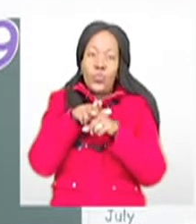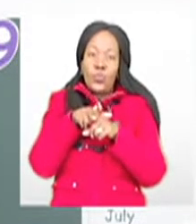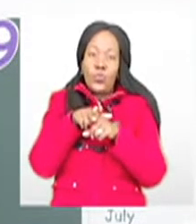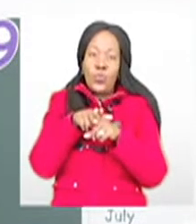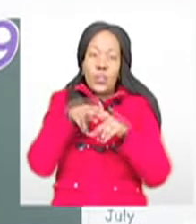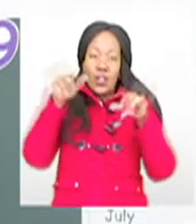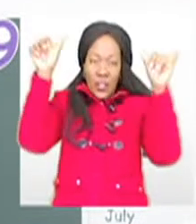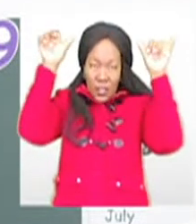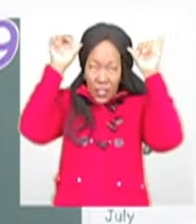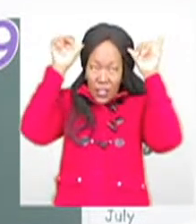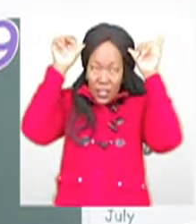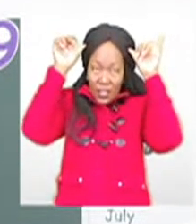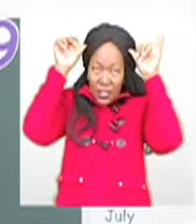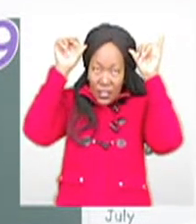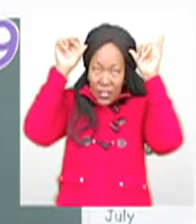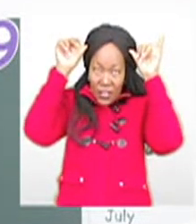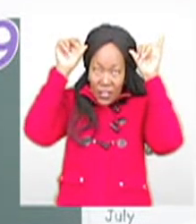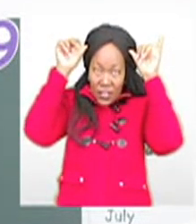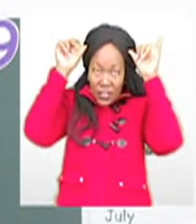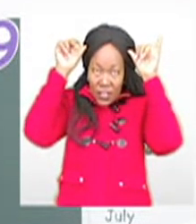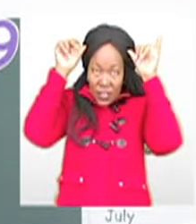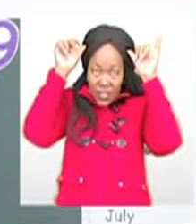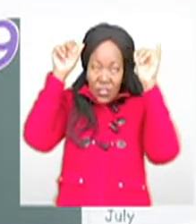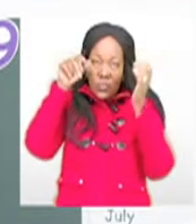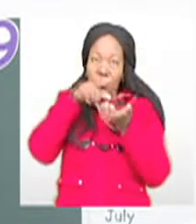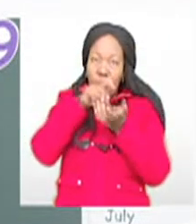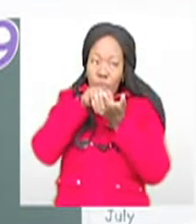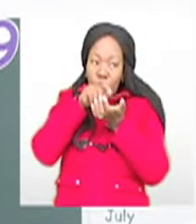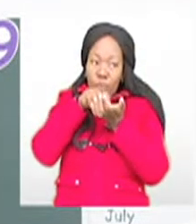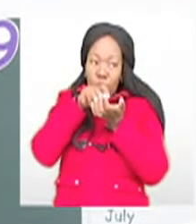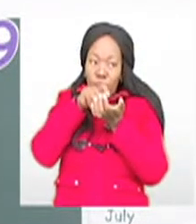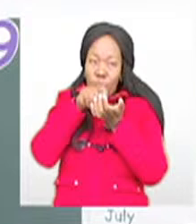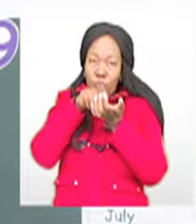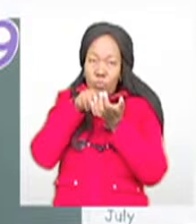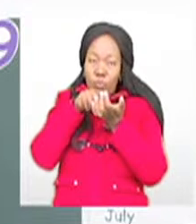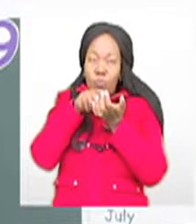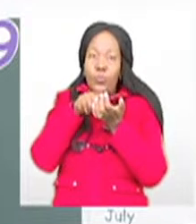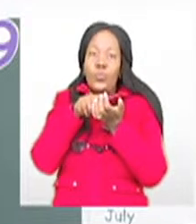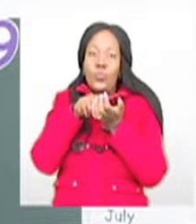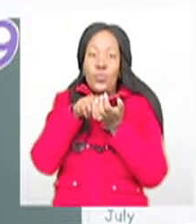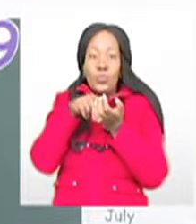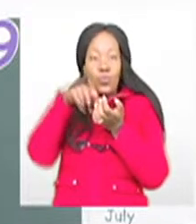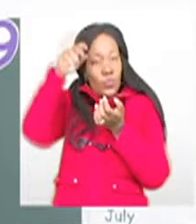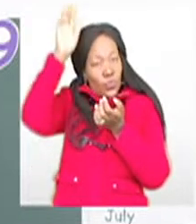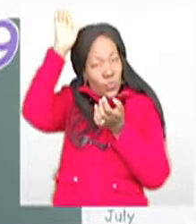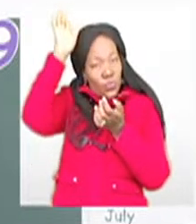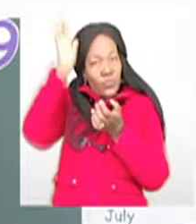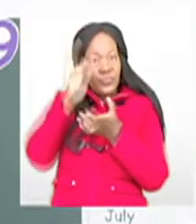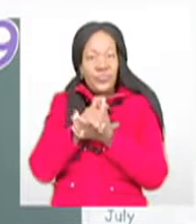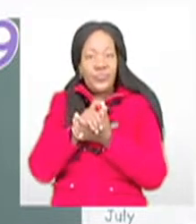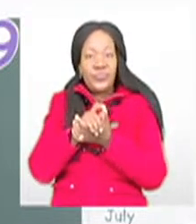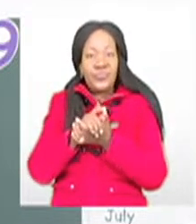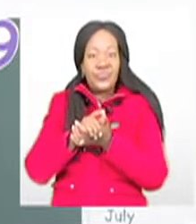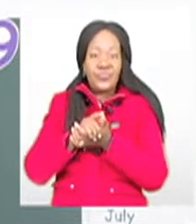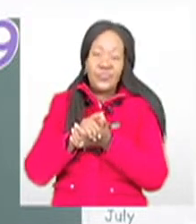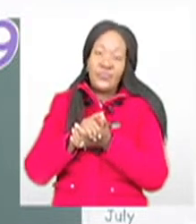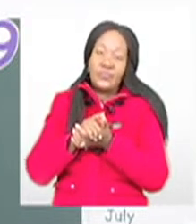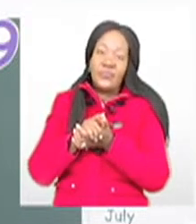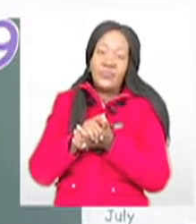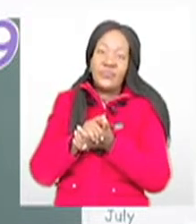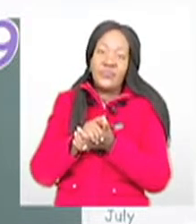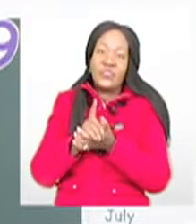another cow, and we have a cock or a rooster. What will happen if